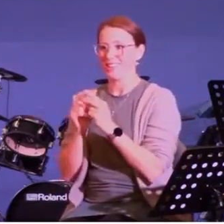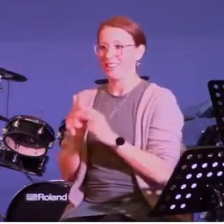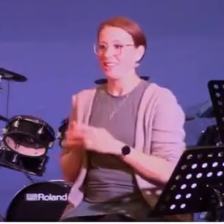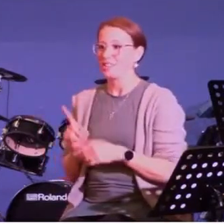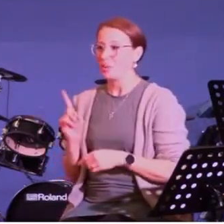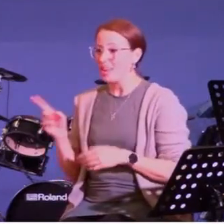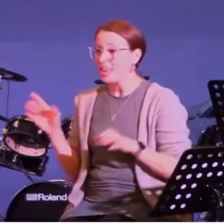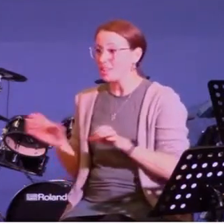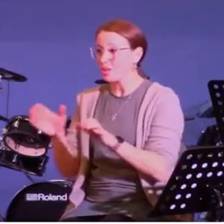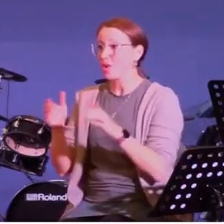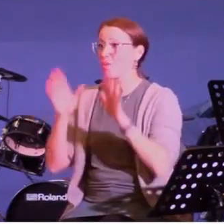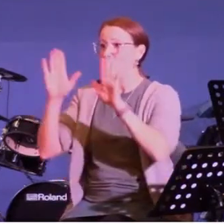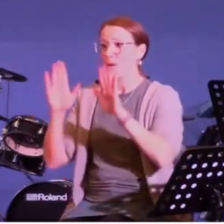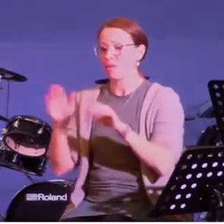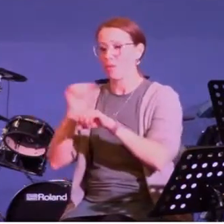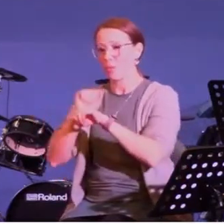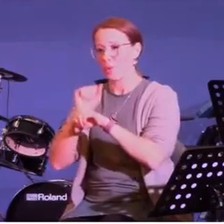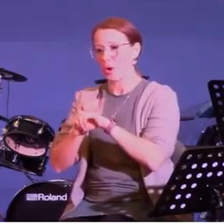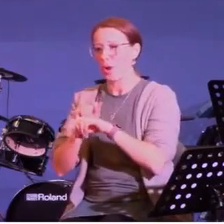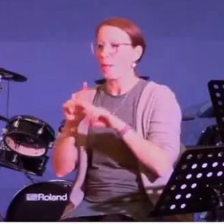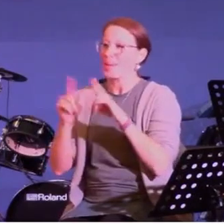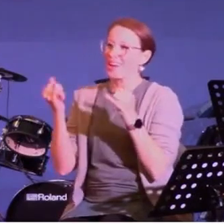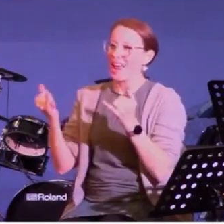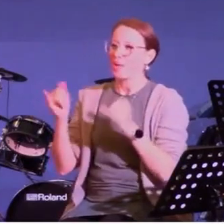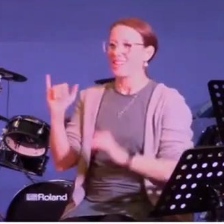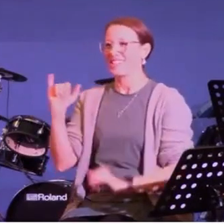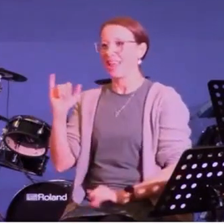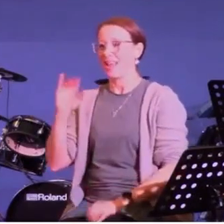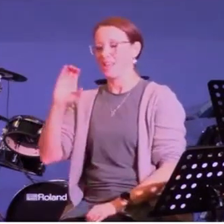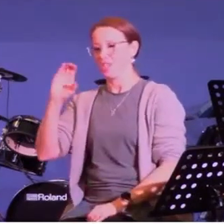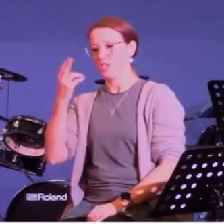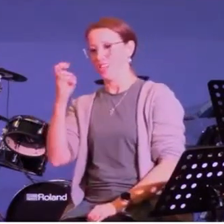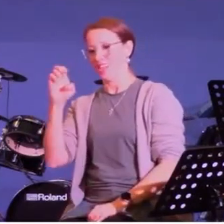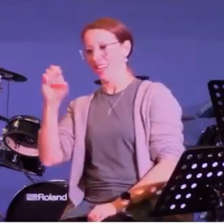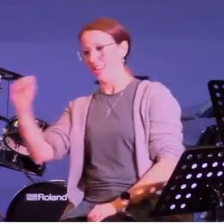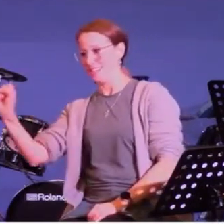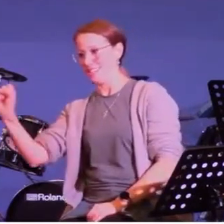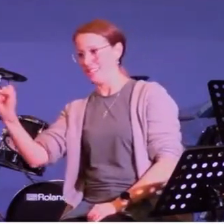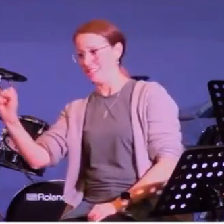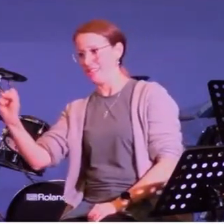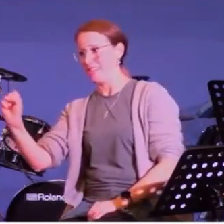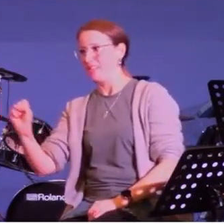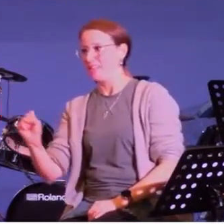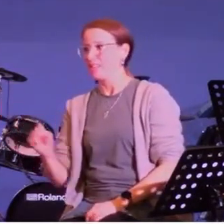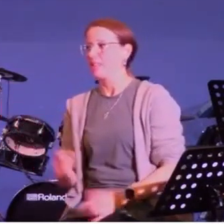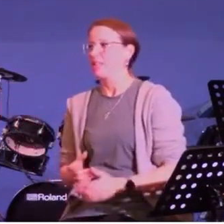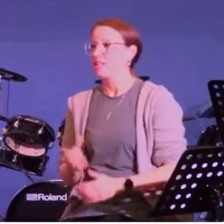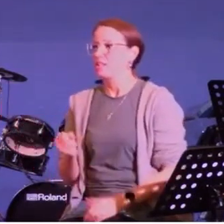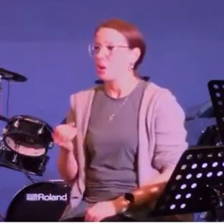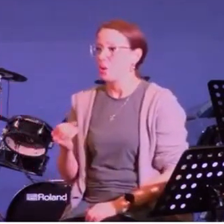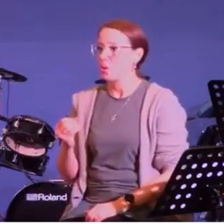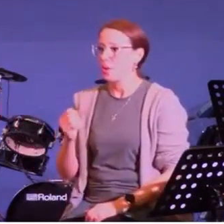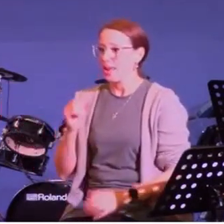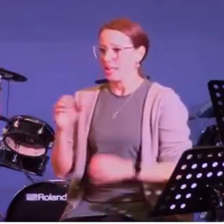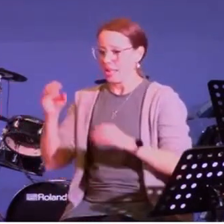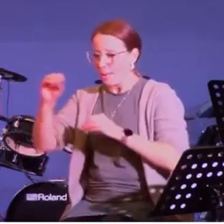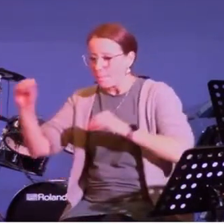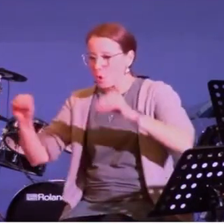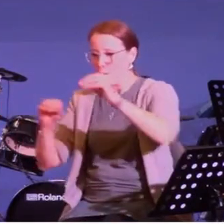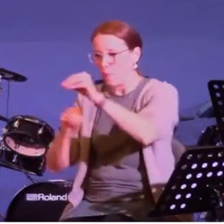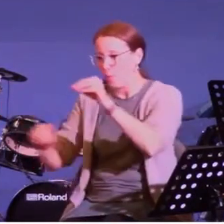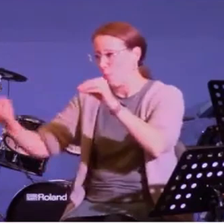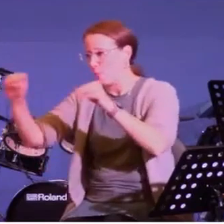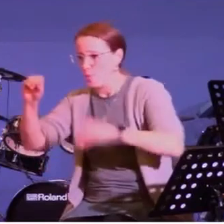but we're playing chess. Like, we're trying to set it up so when he does leave, it's not like, oh, where is this associate? No, it's